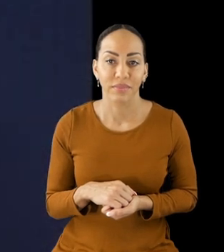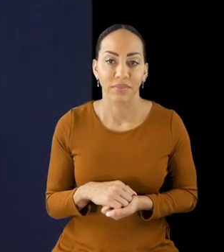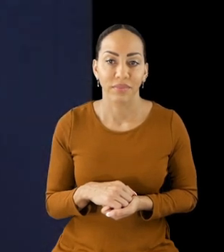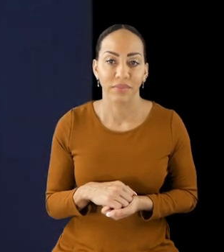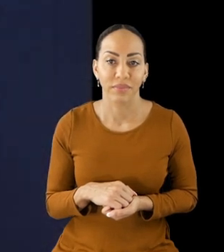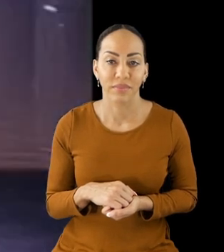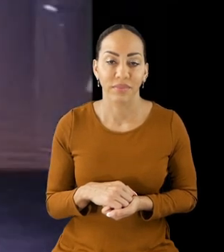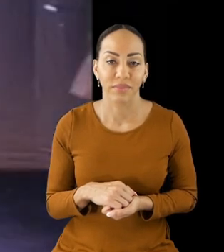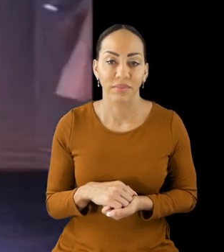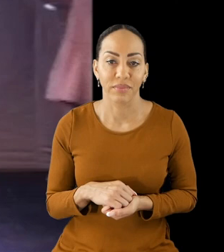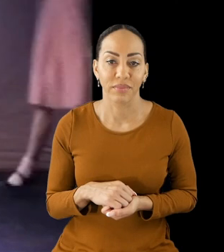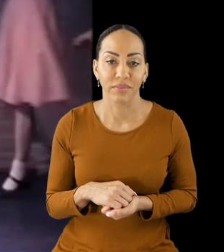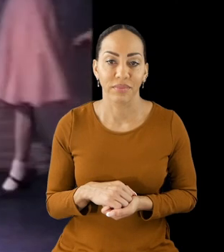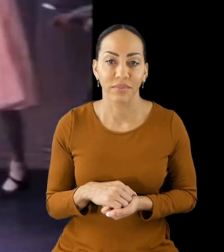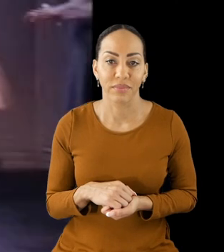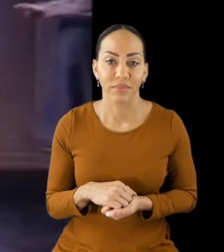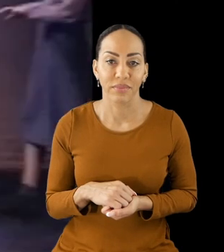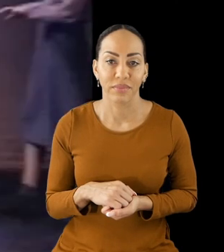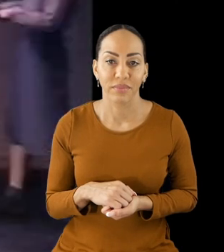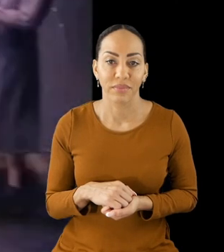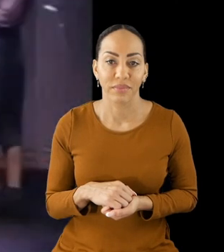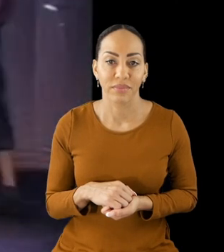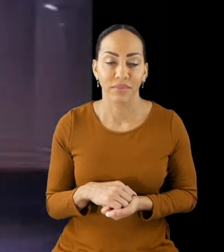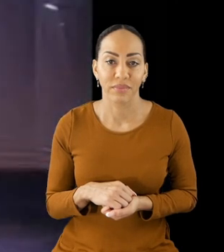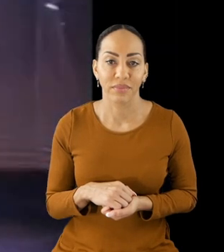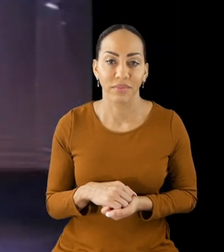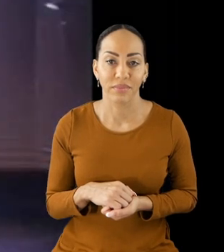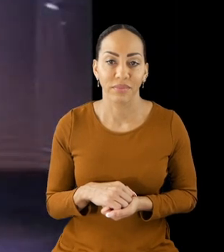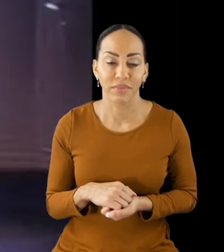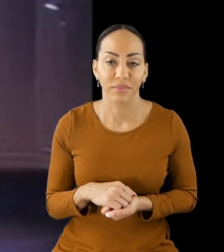Coming up is Adolf Hitler and Hamlet is a junkie.